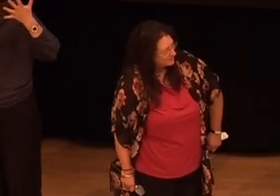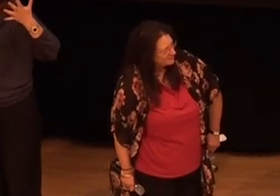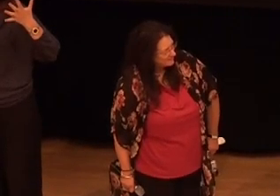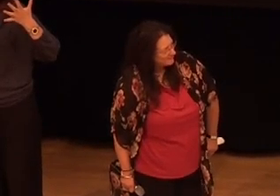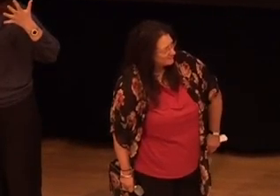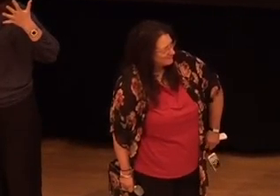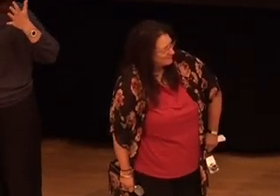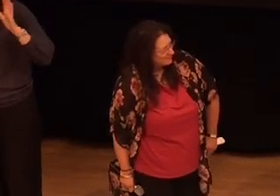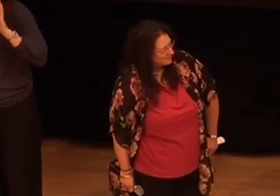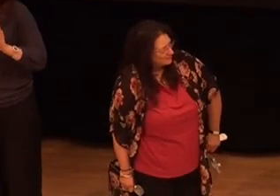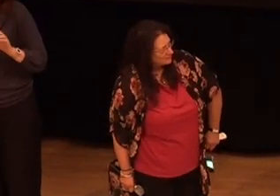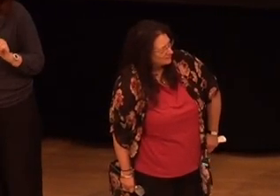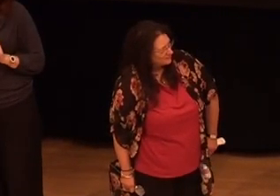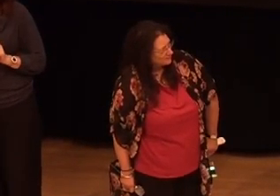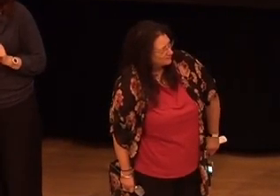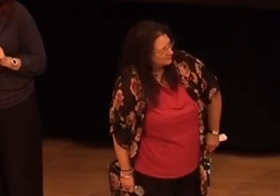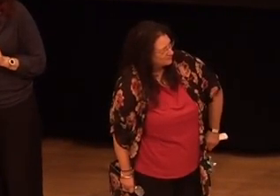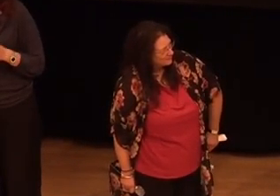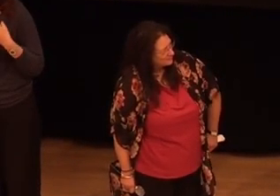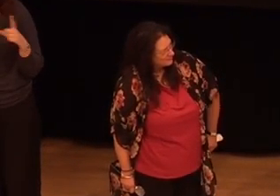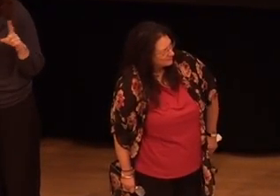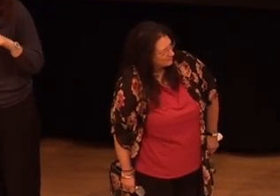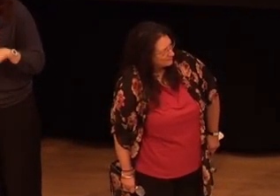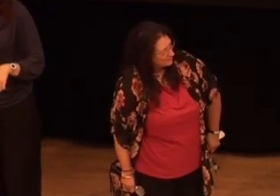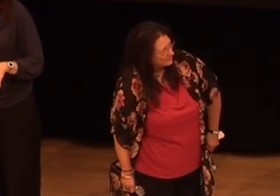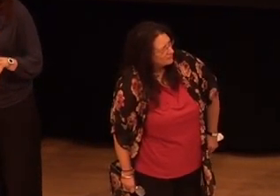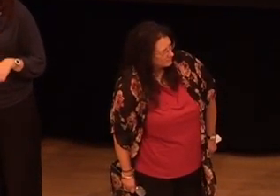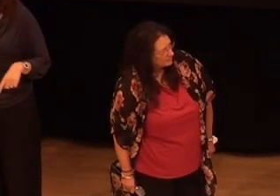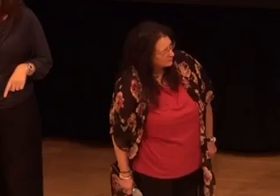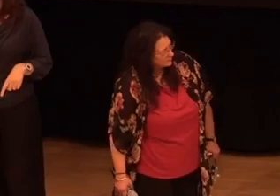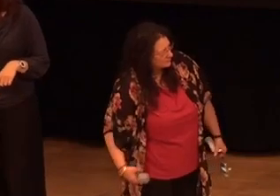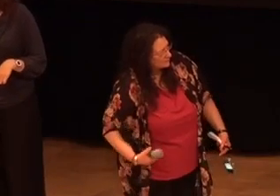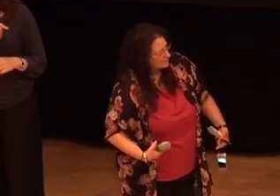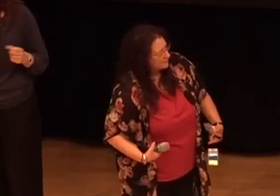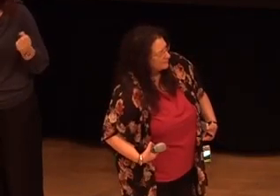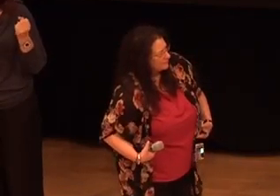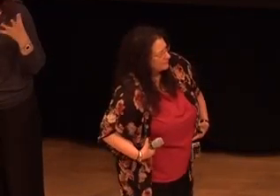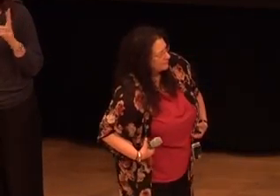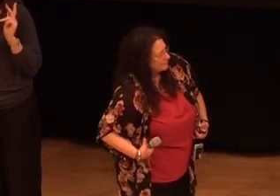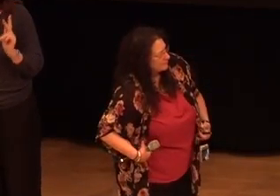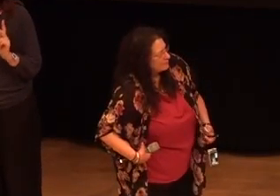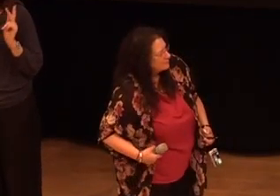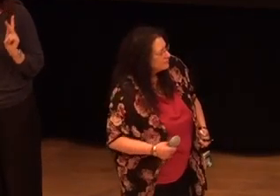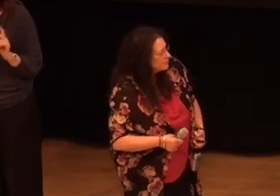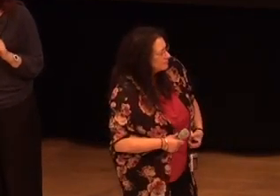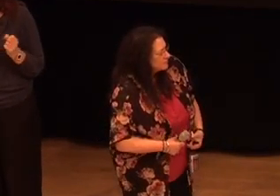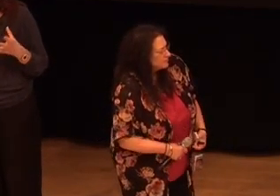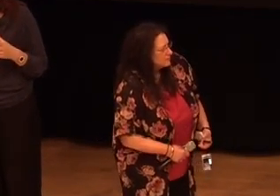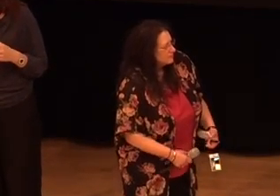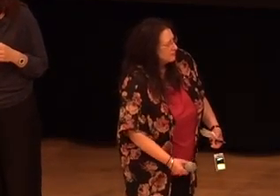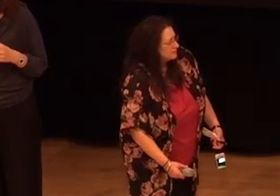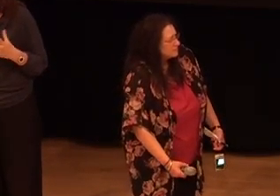some screenings, and then it's just the success of it really depends on you know, how many people and organisations you want to